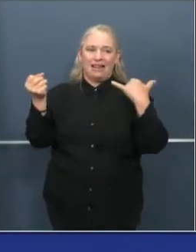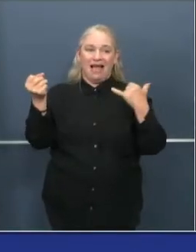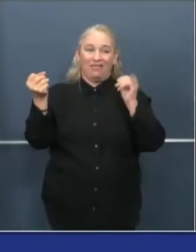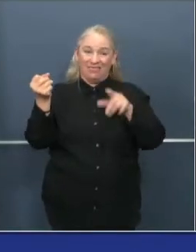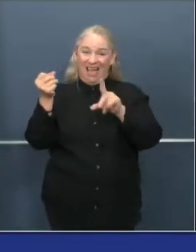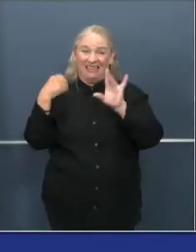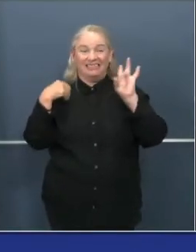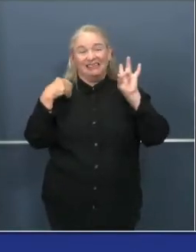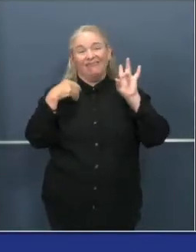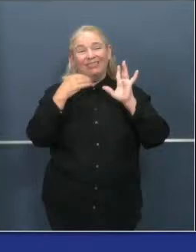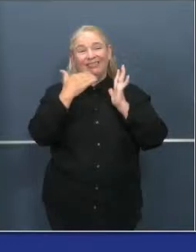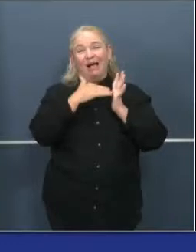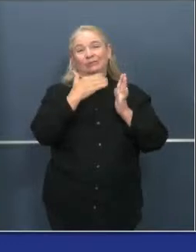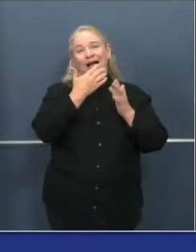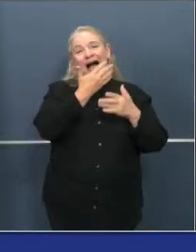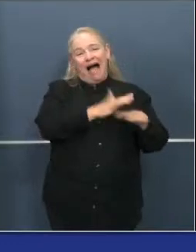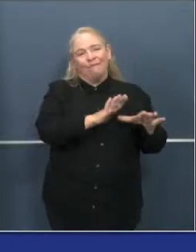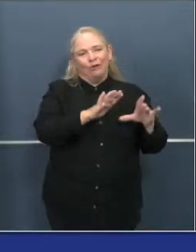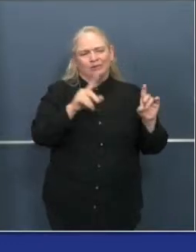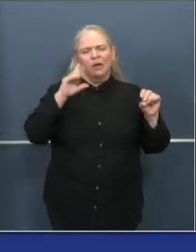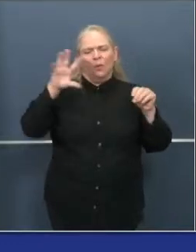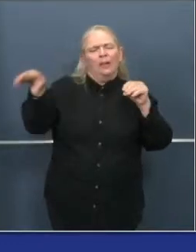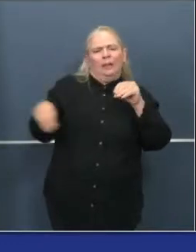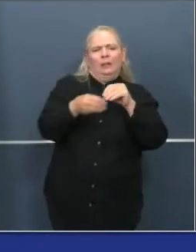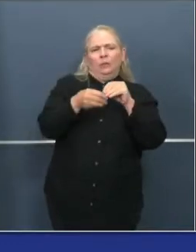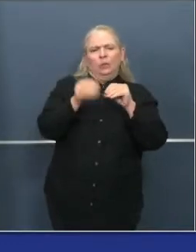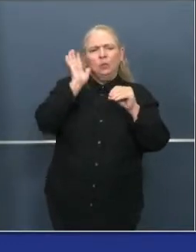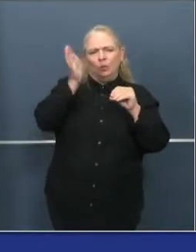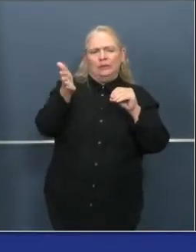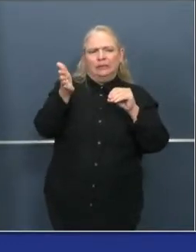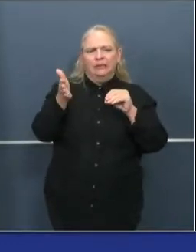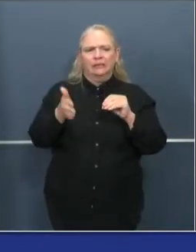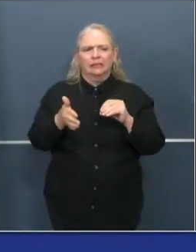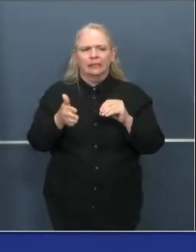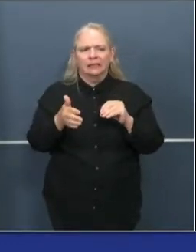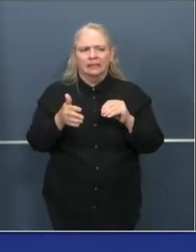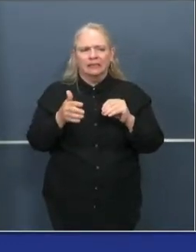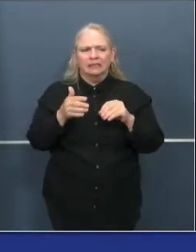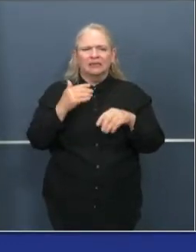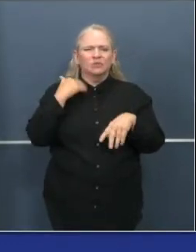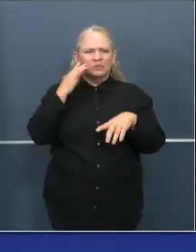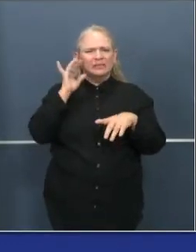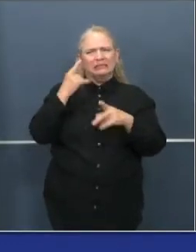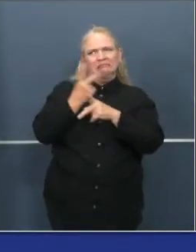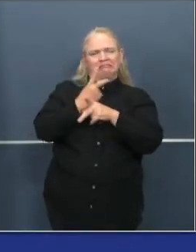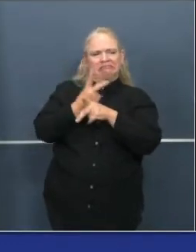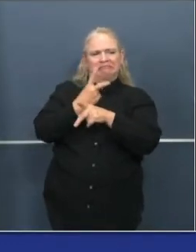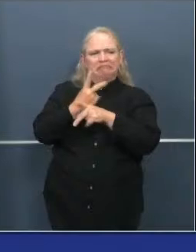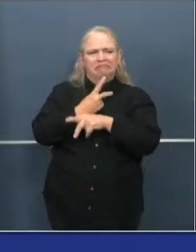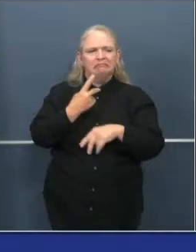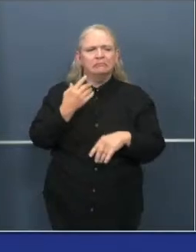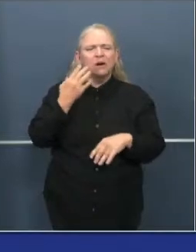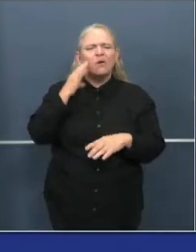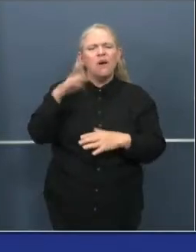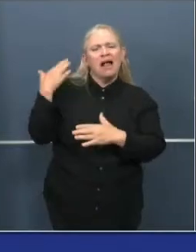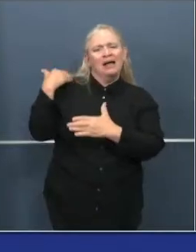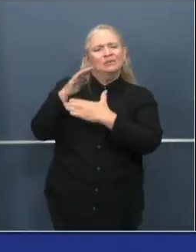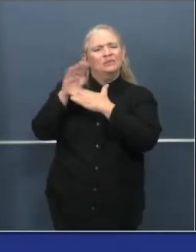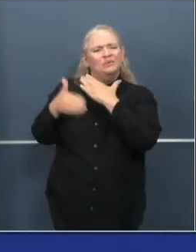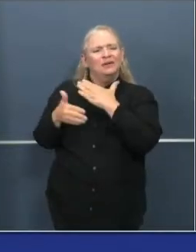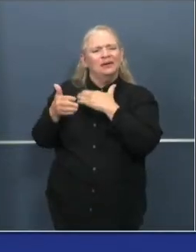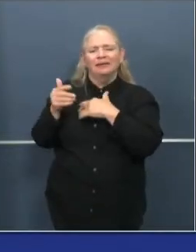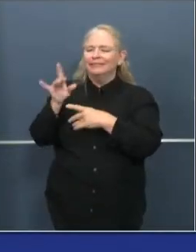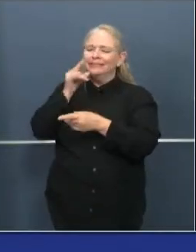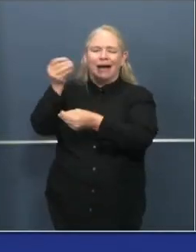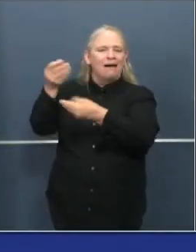holiday weekend was not reporting their daily counts on July 3rd, 4th, but we do have their counts reflected